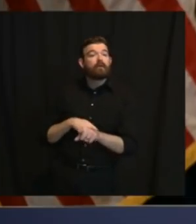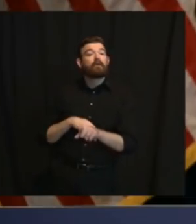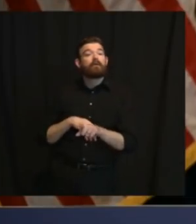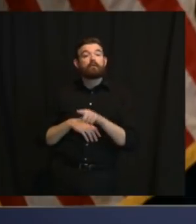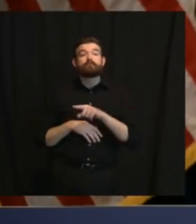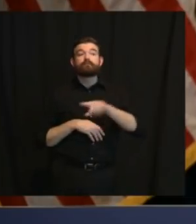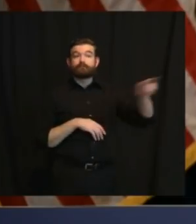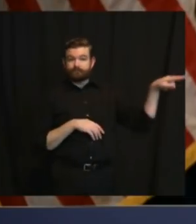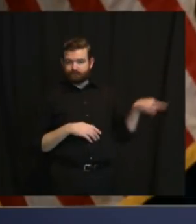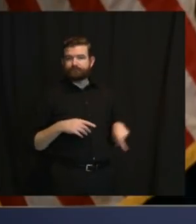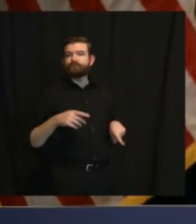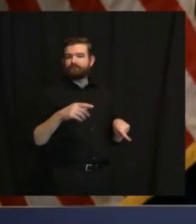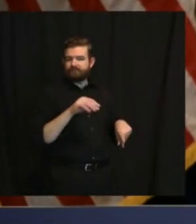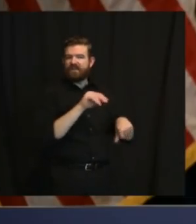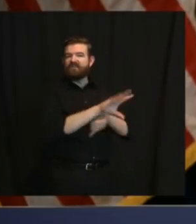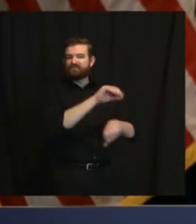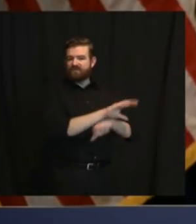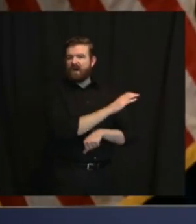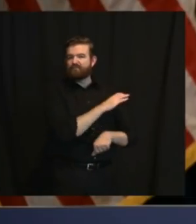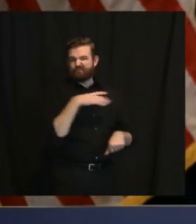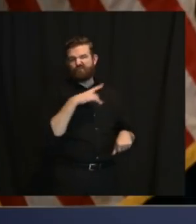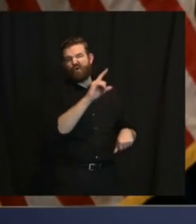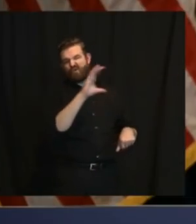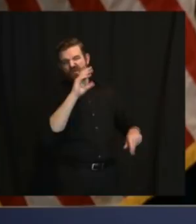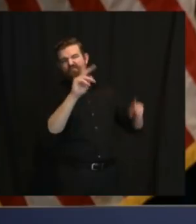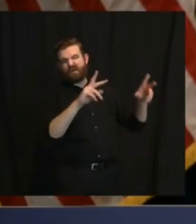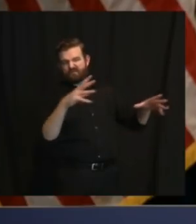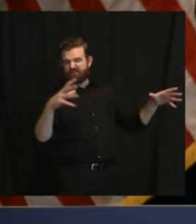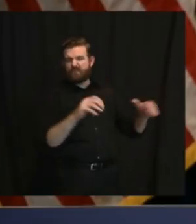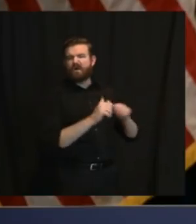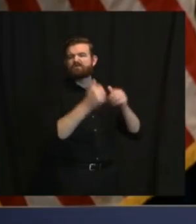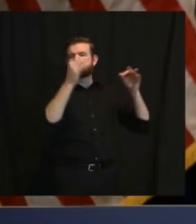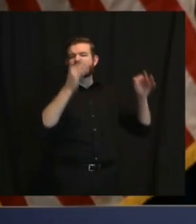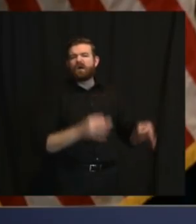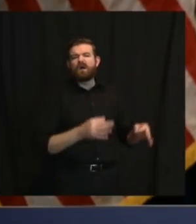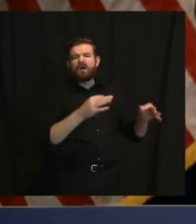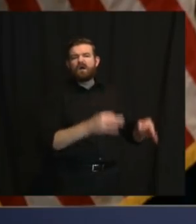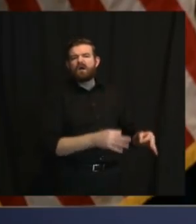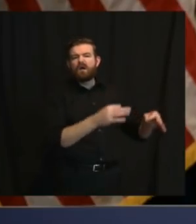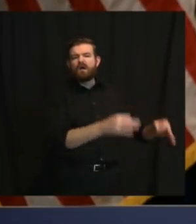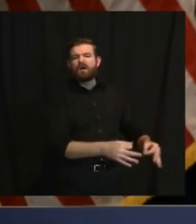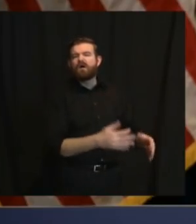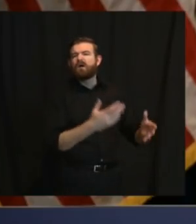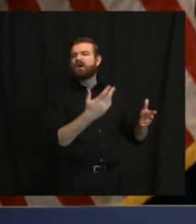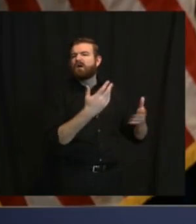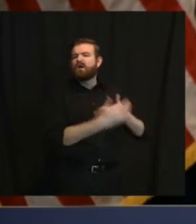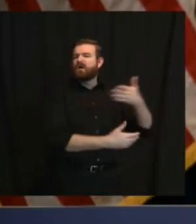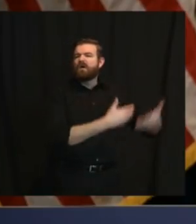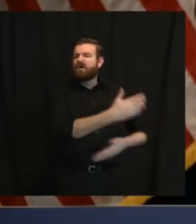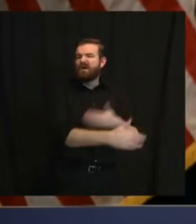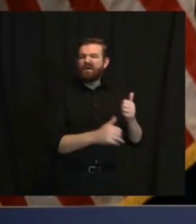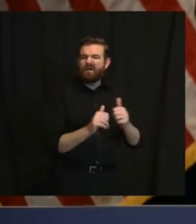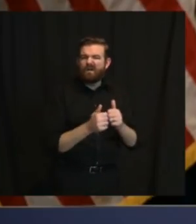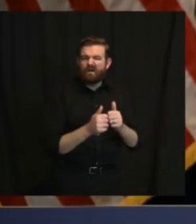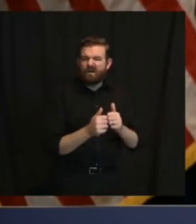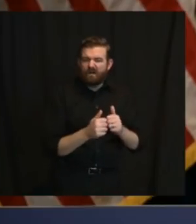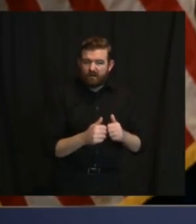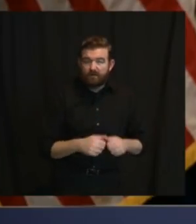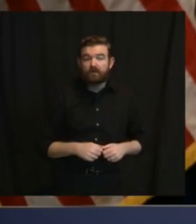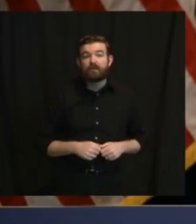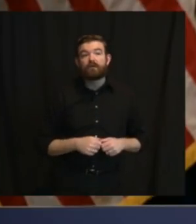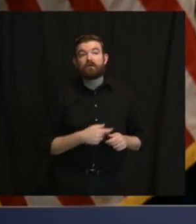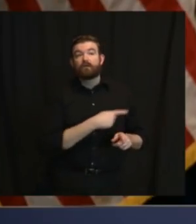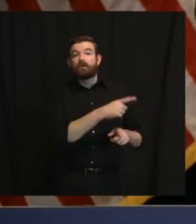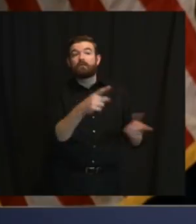want them to be using to guide these decisions? And will their work be public? In other words, will we have access to their email? Will